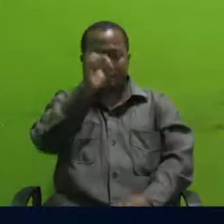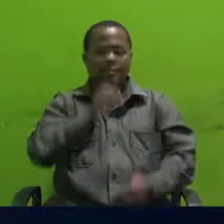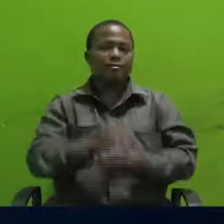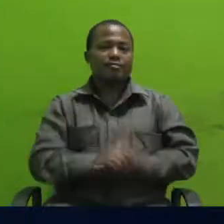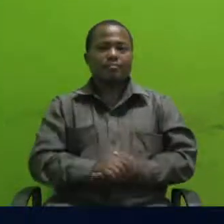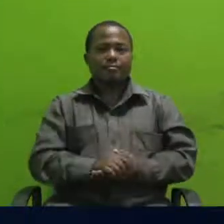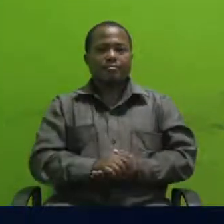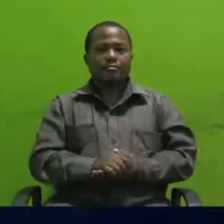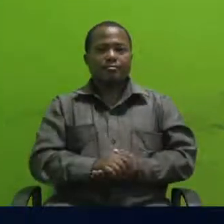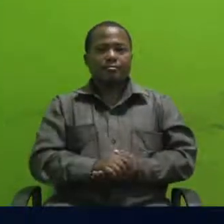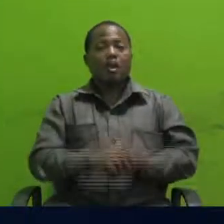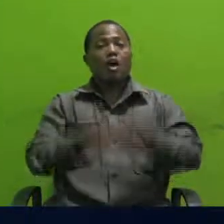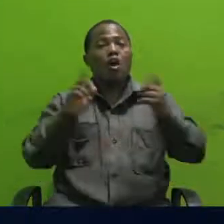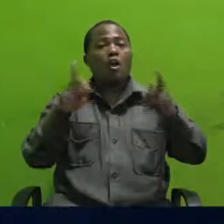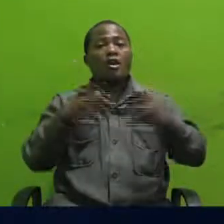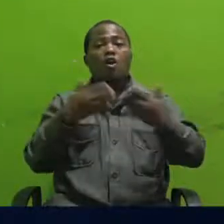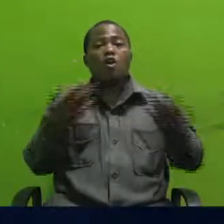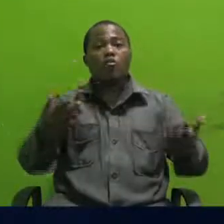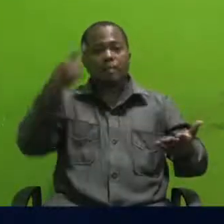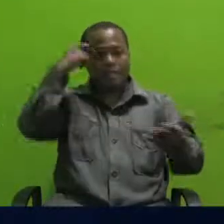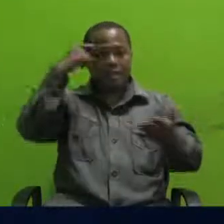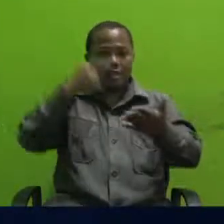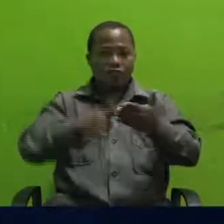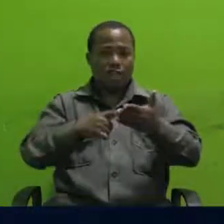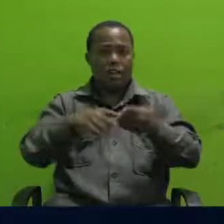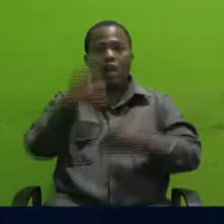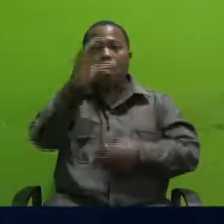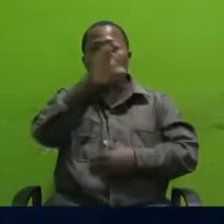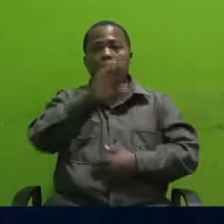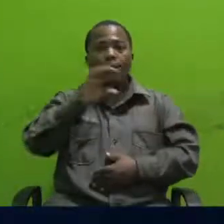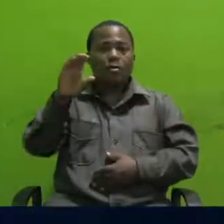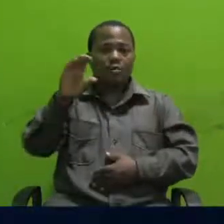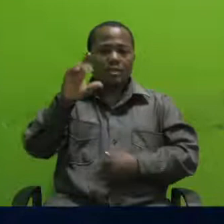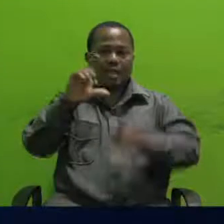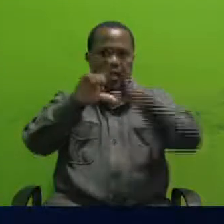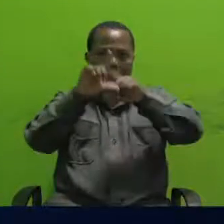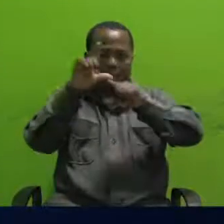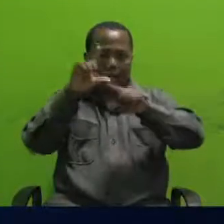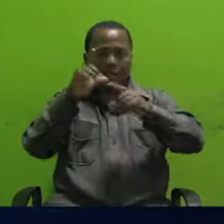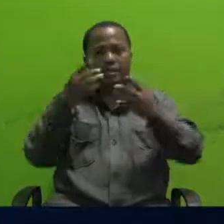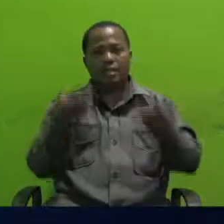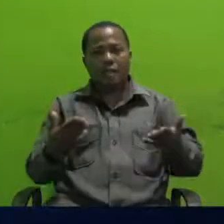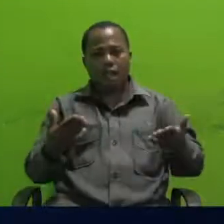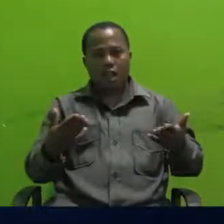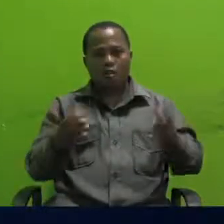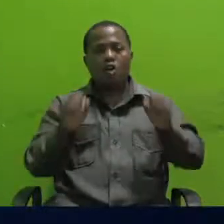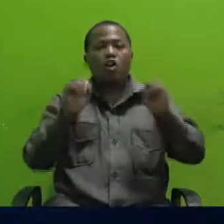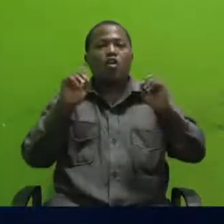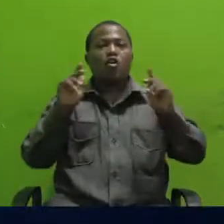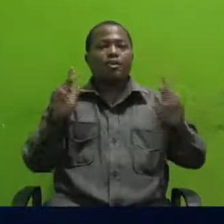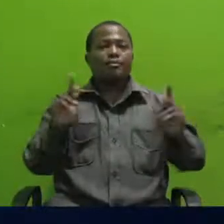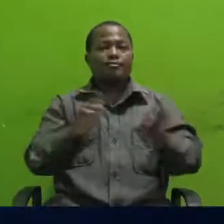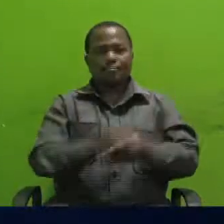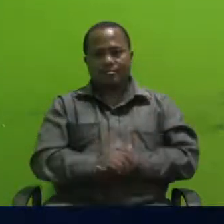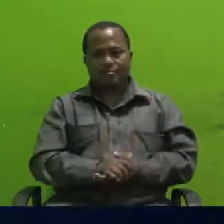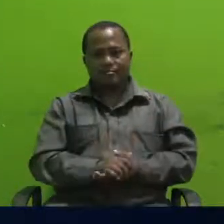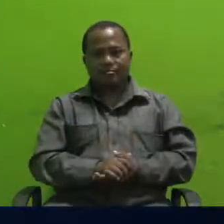degrees. Oh, who can define complementary angles now? Yes, Muhammad.